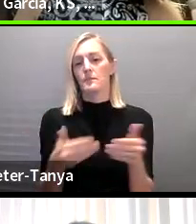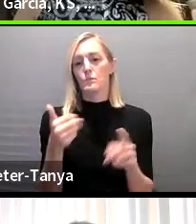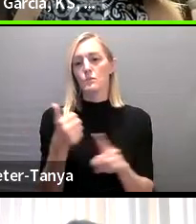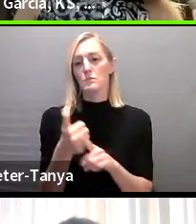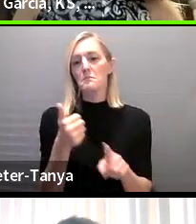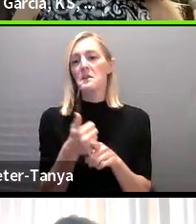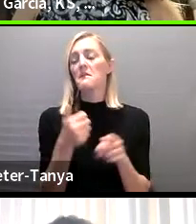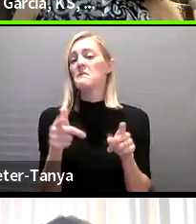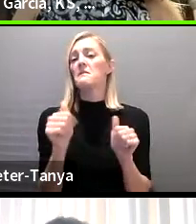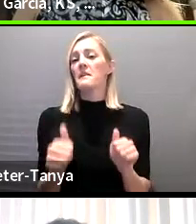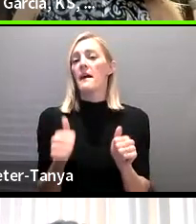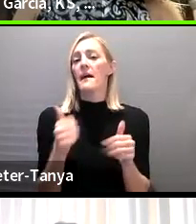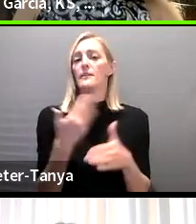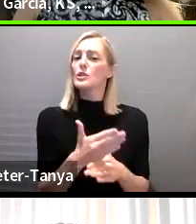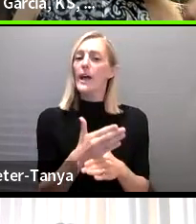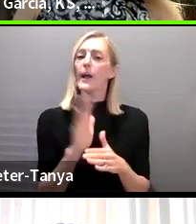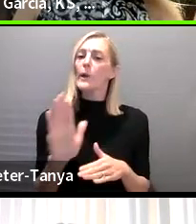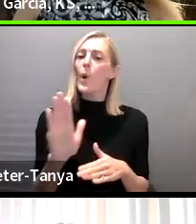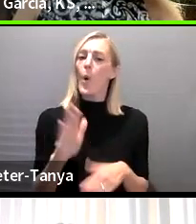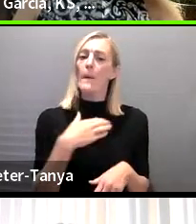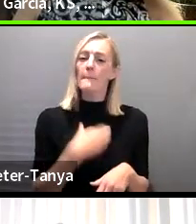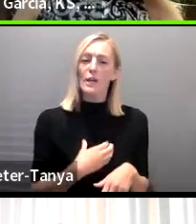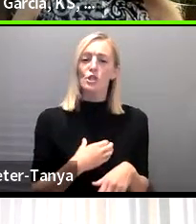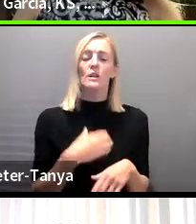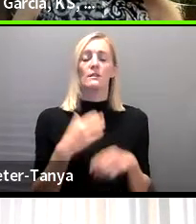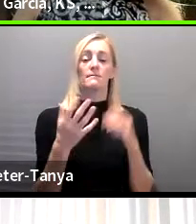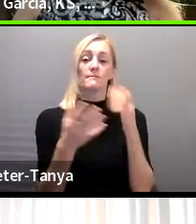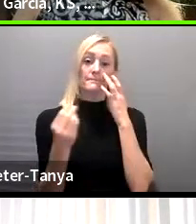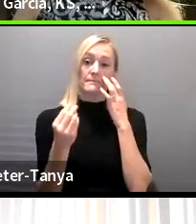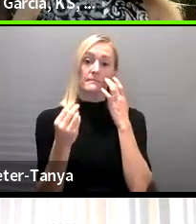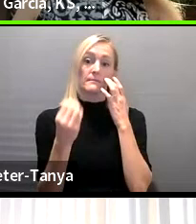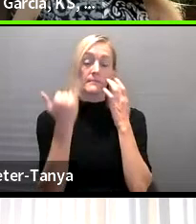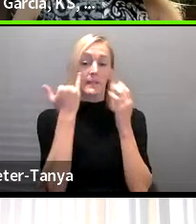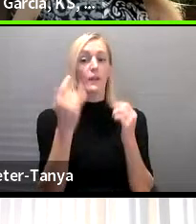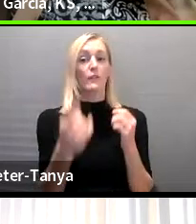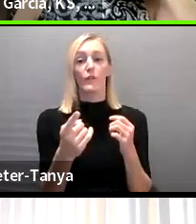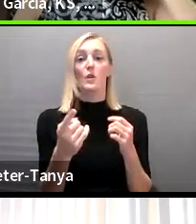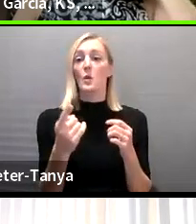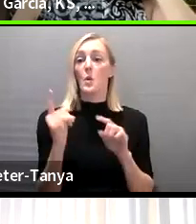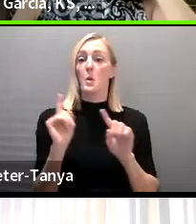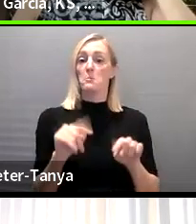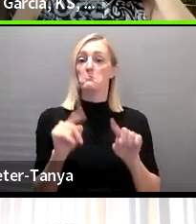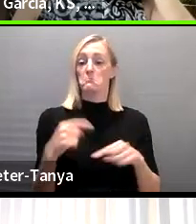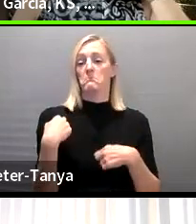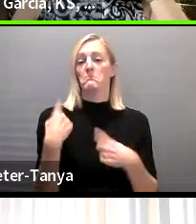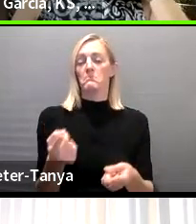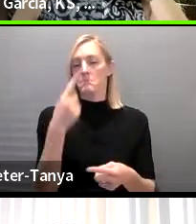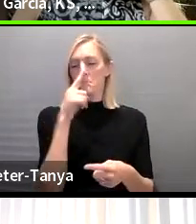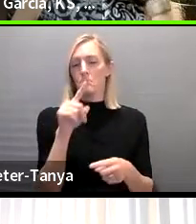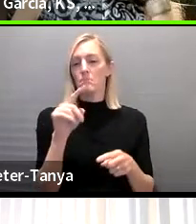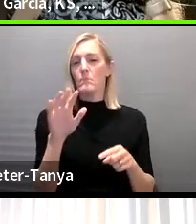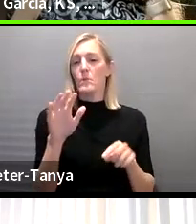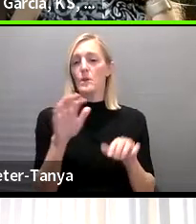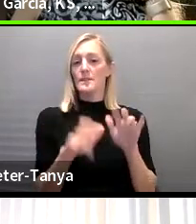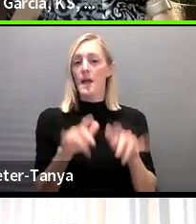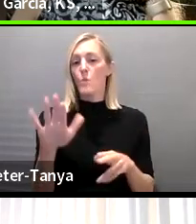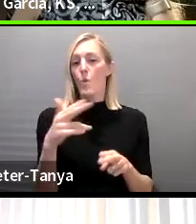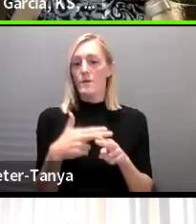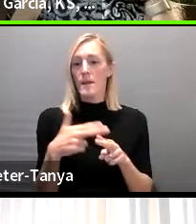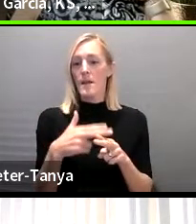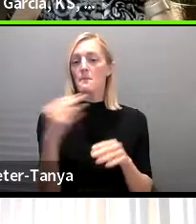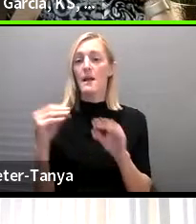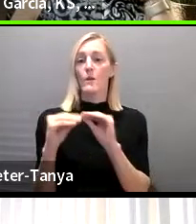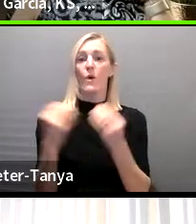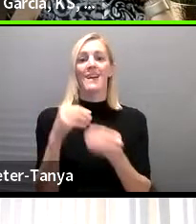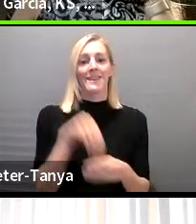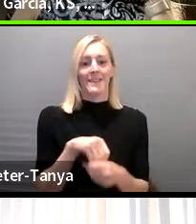passionate about. And if you're a returning member, please put your name and organization in the chat. Is there anybody new